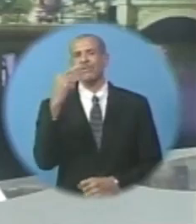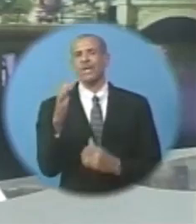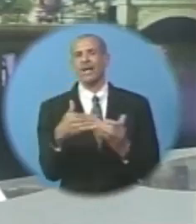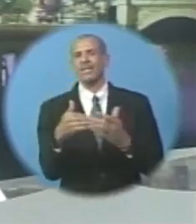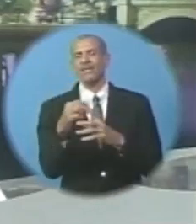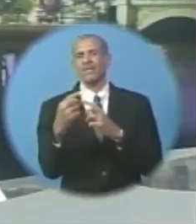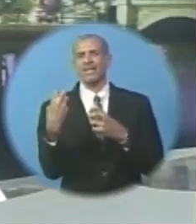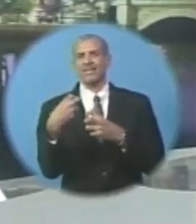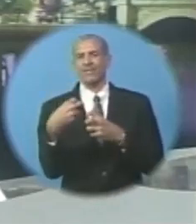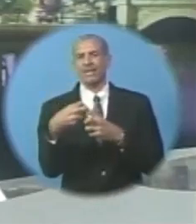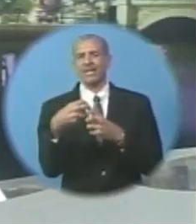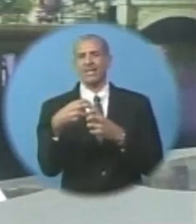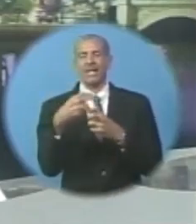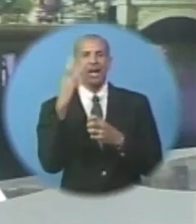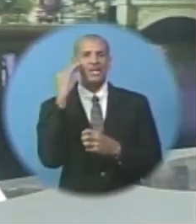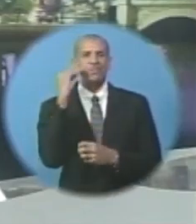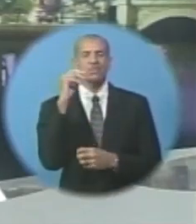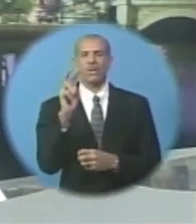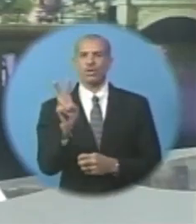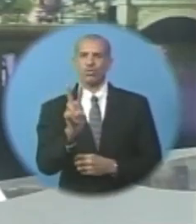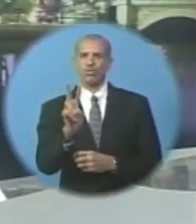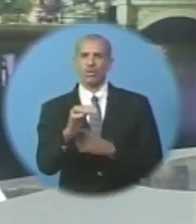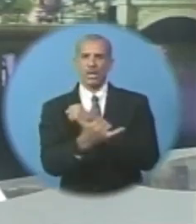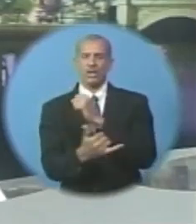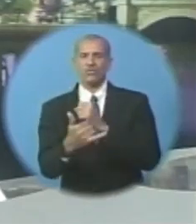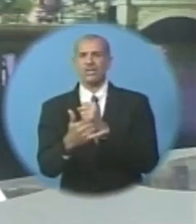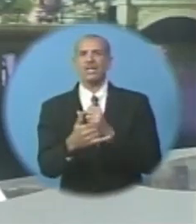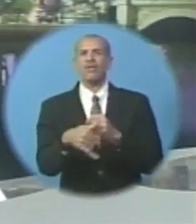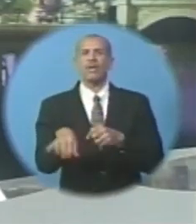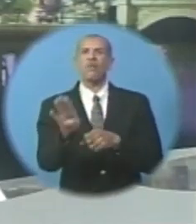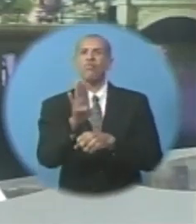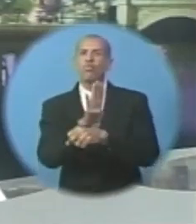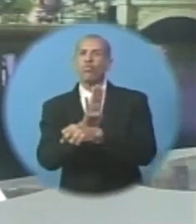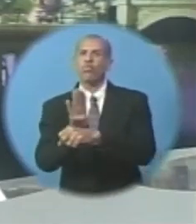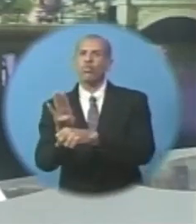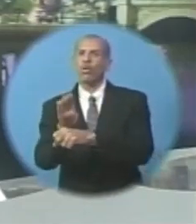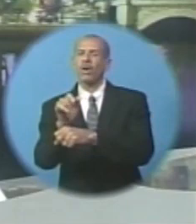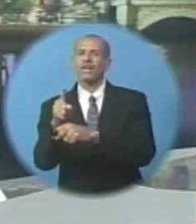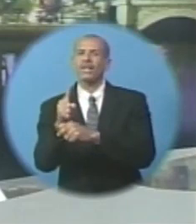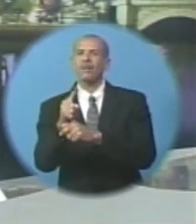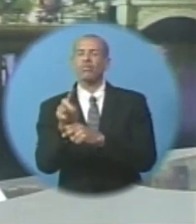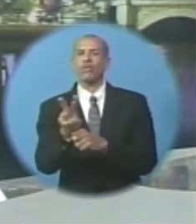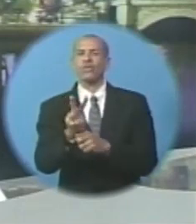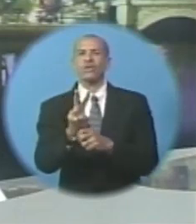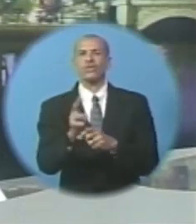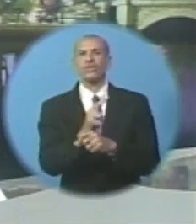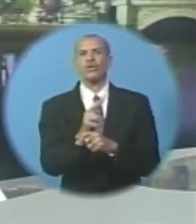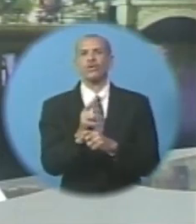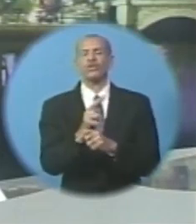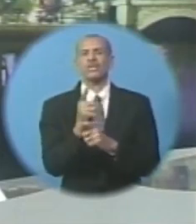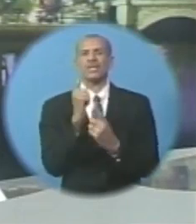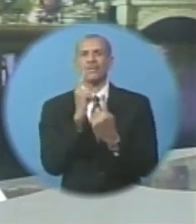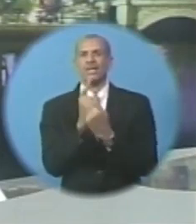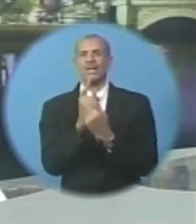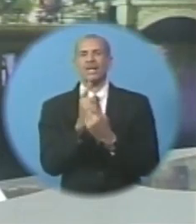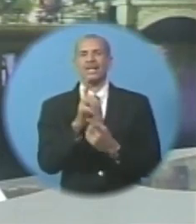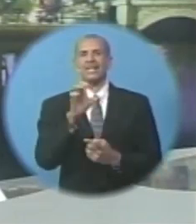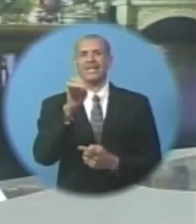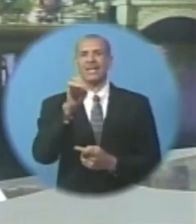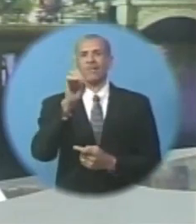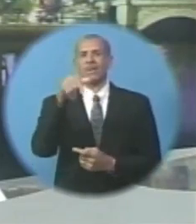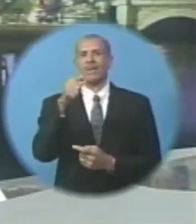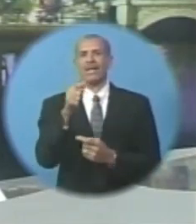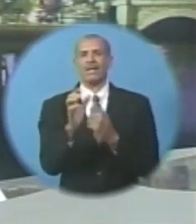two countries had experienced with regards to border controversy, the two governments routinely utilize direct diplomatic channels